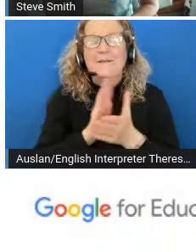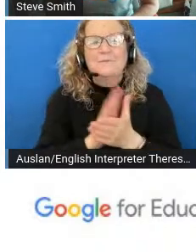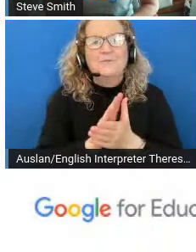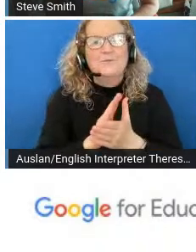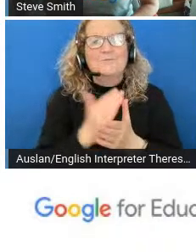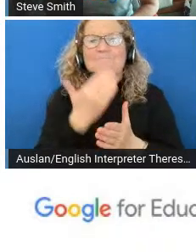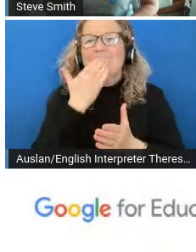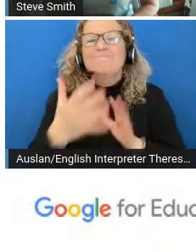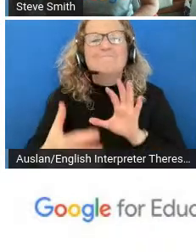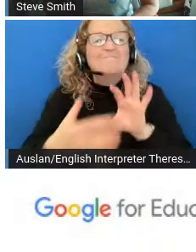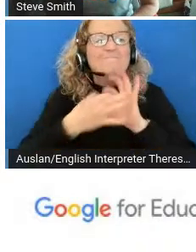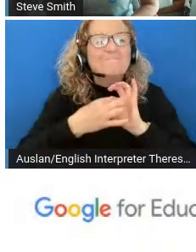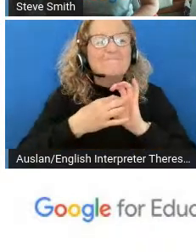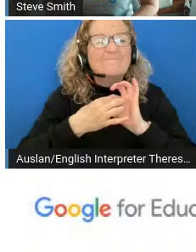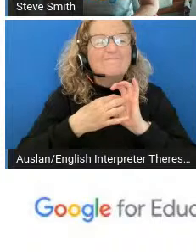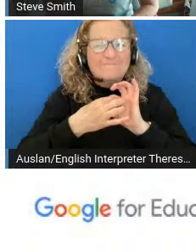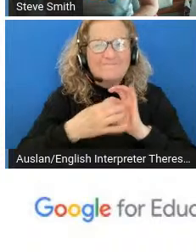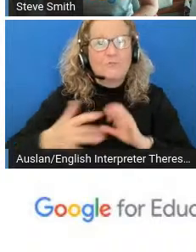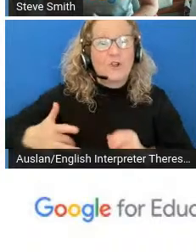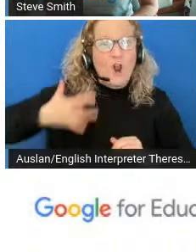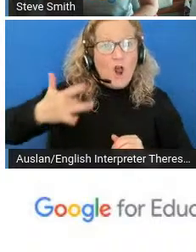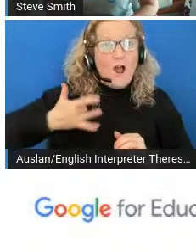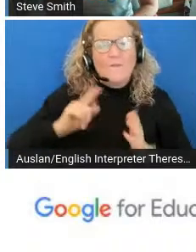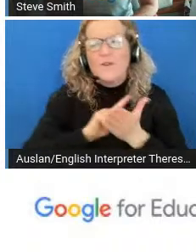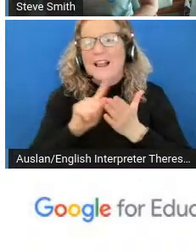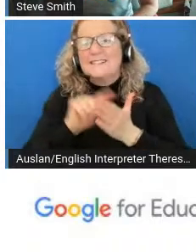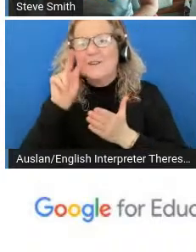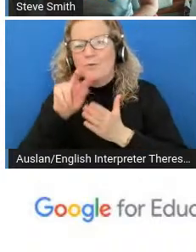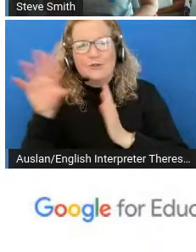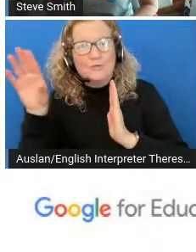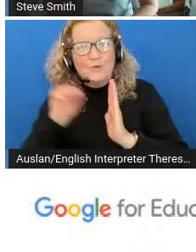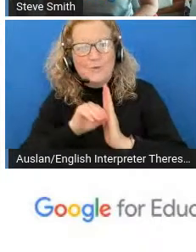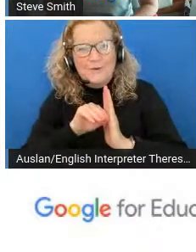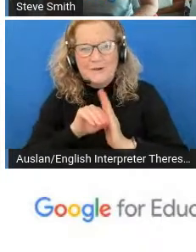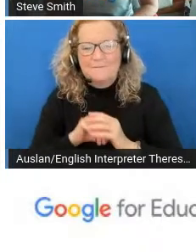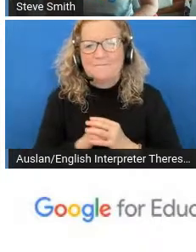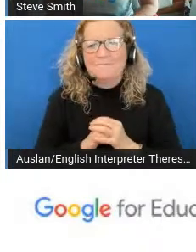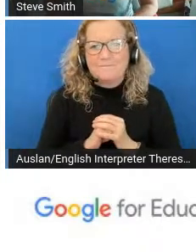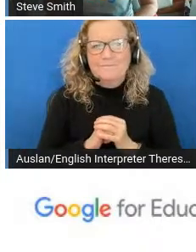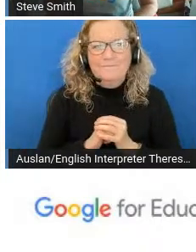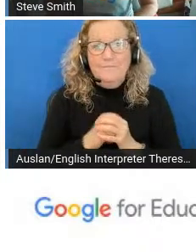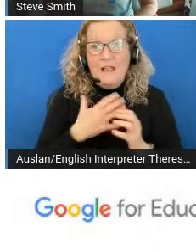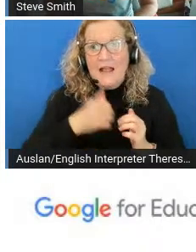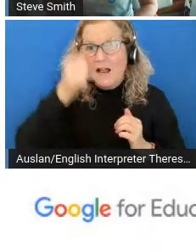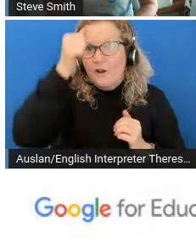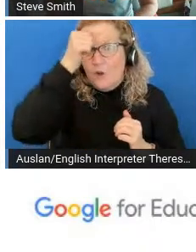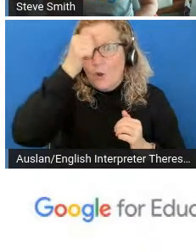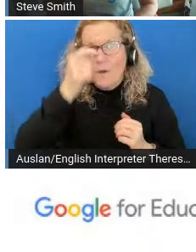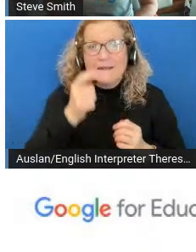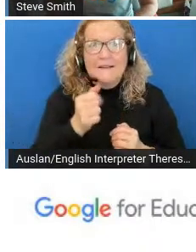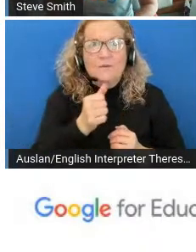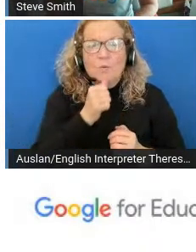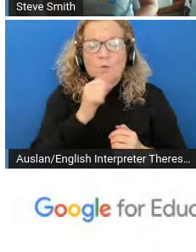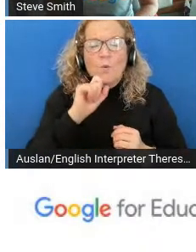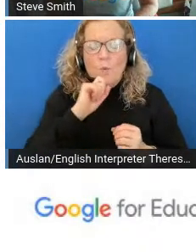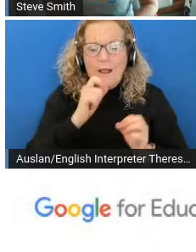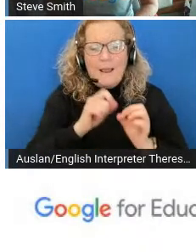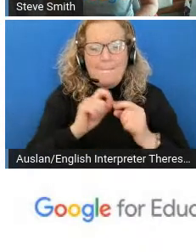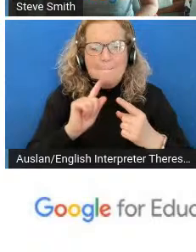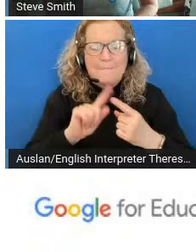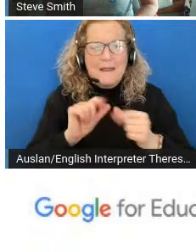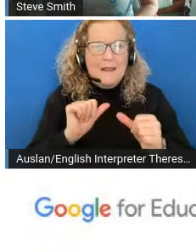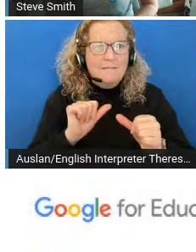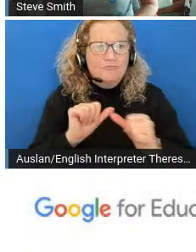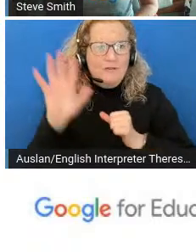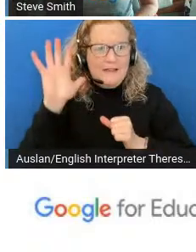either live or as part of the recording. I know that this afternoon is going to be brilliant, and it is also